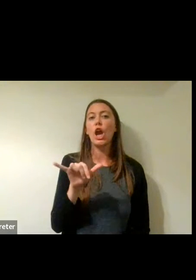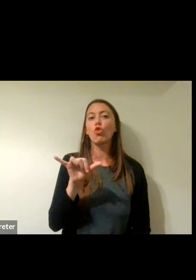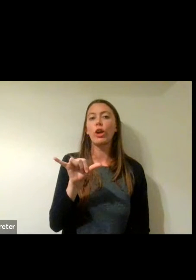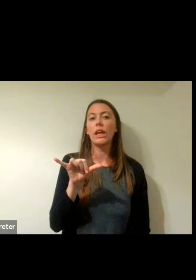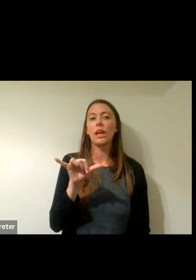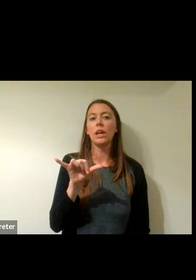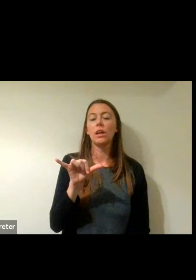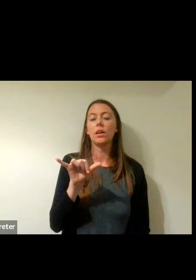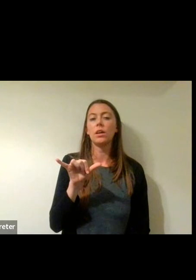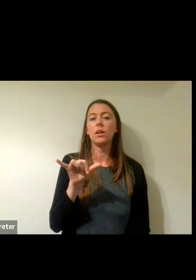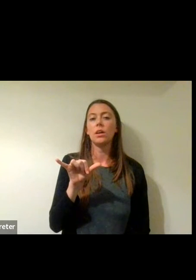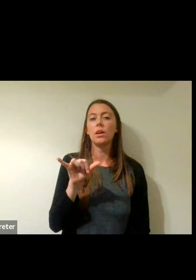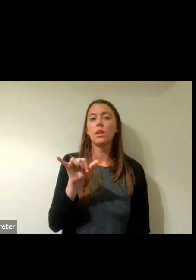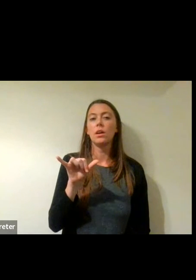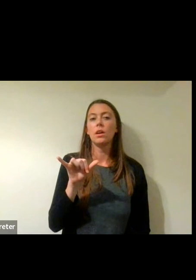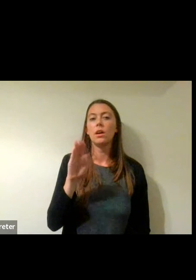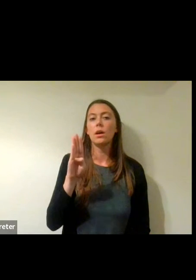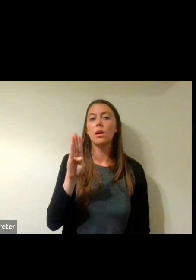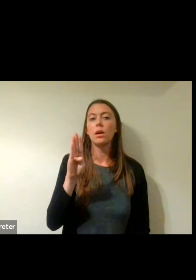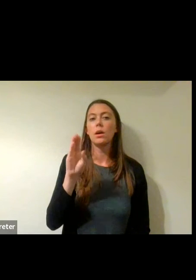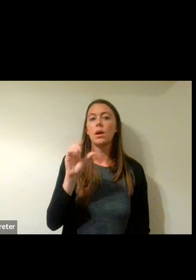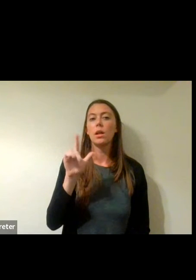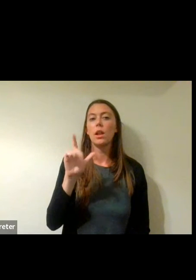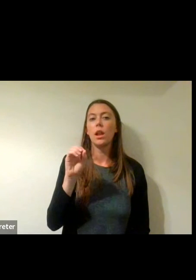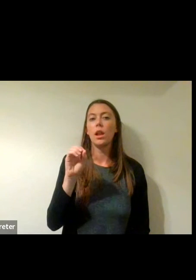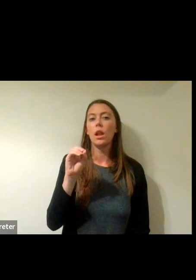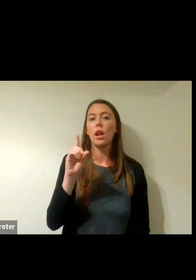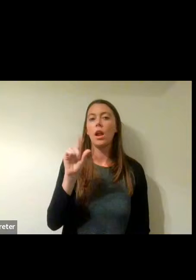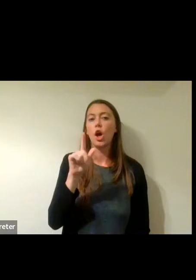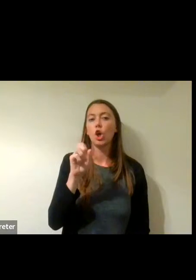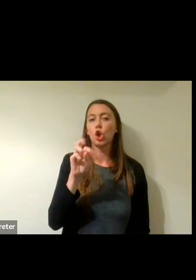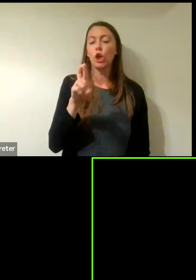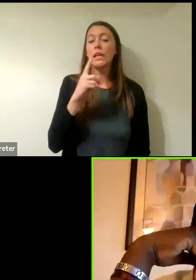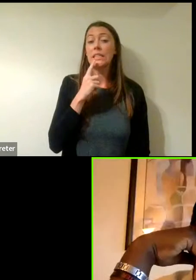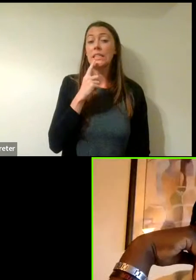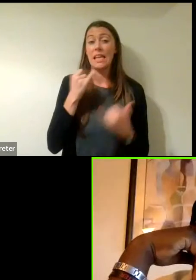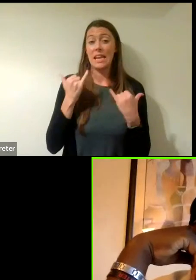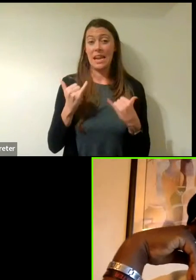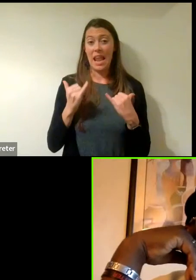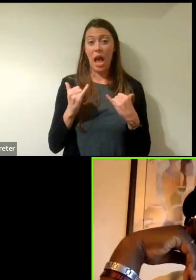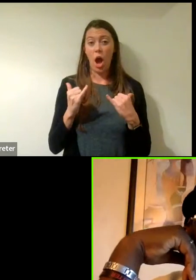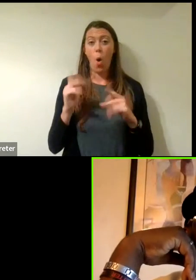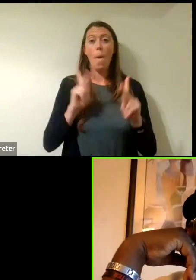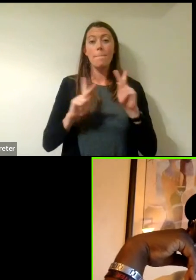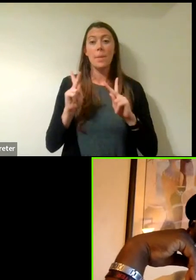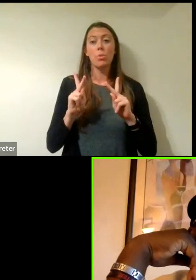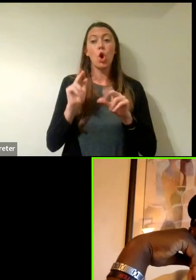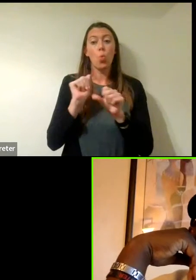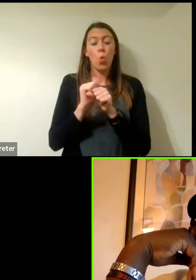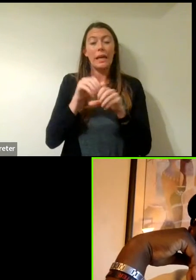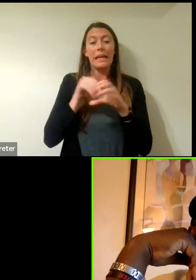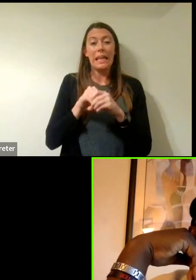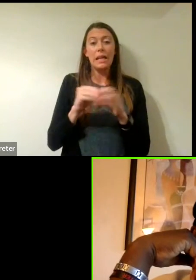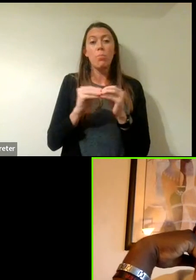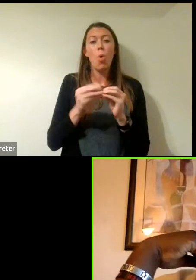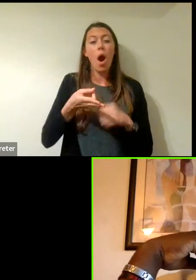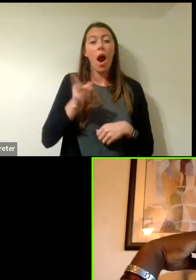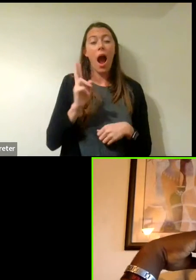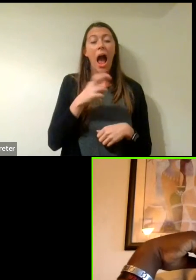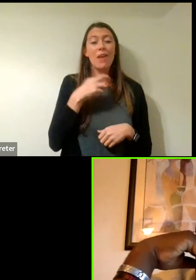now going into our communities, particularly our high-risk communities, that we have uniformed